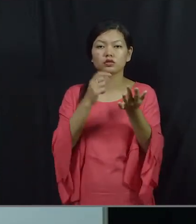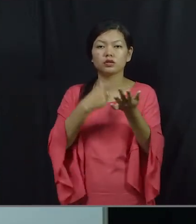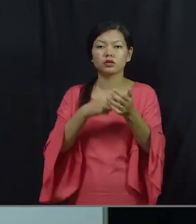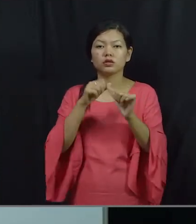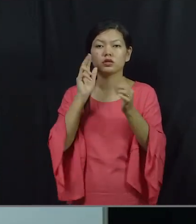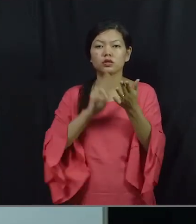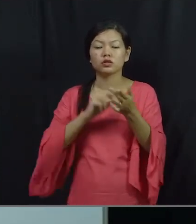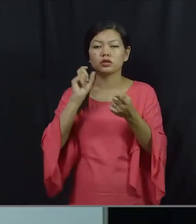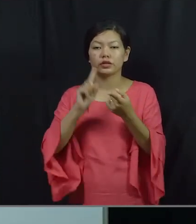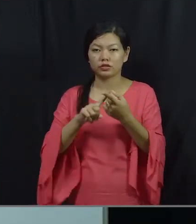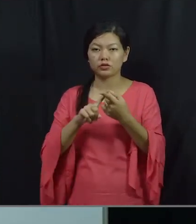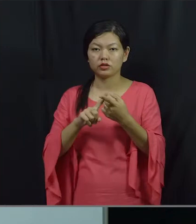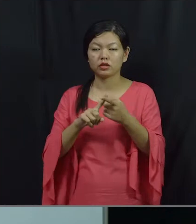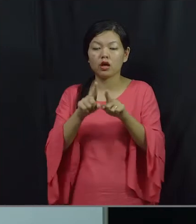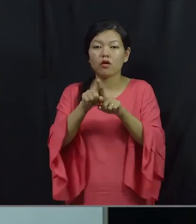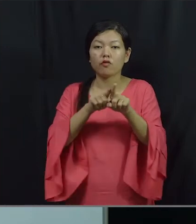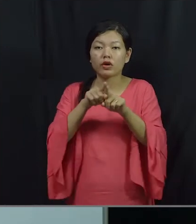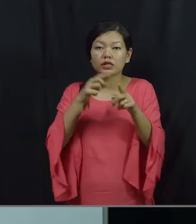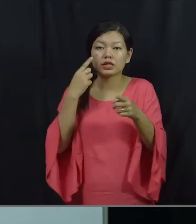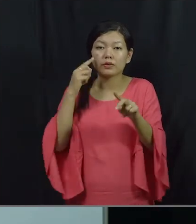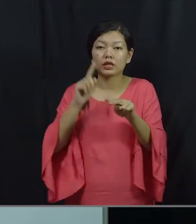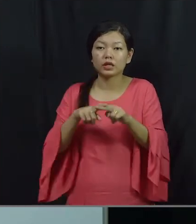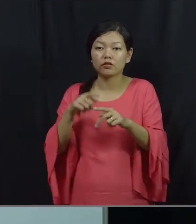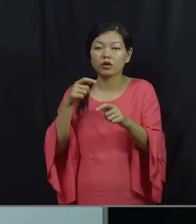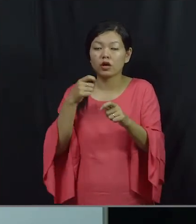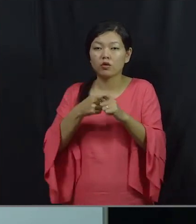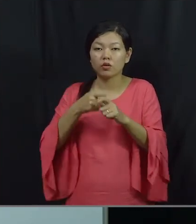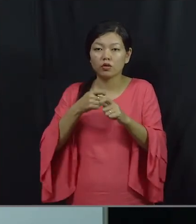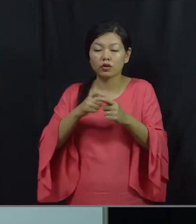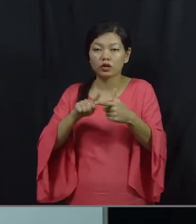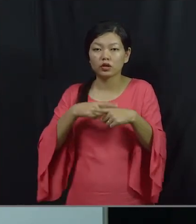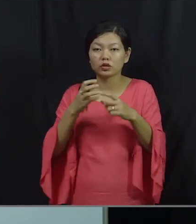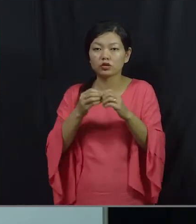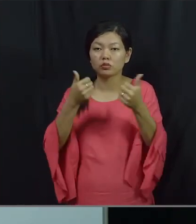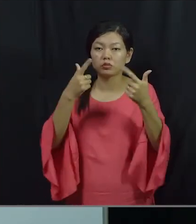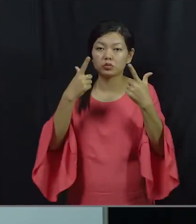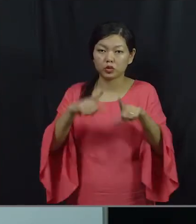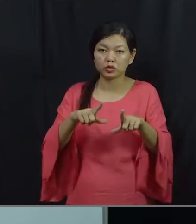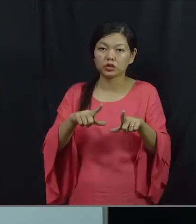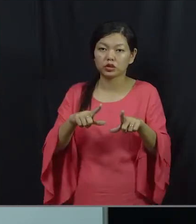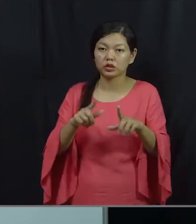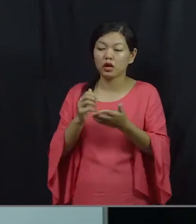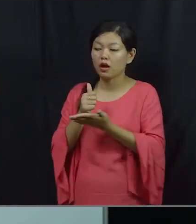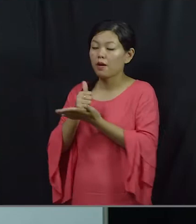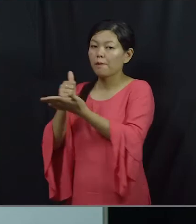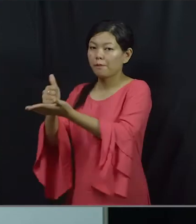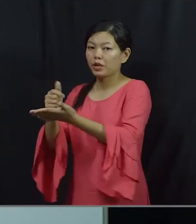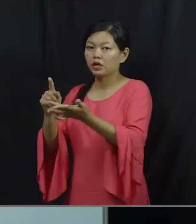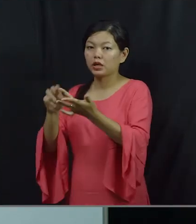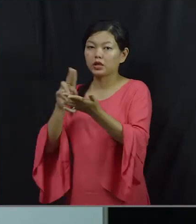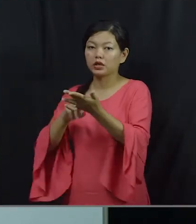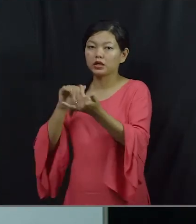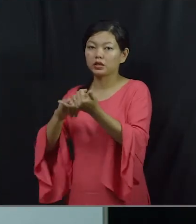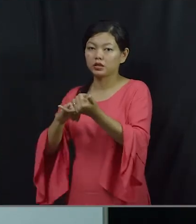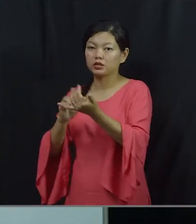the businessman wants to have, you know, wants to incur what is it, wants to invest again, okay, he